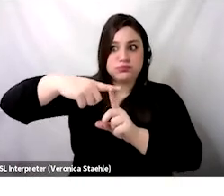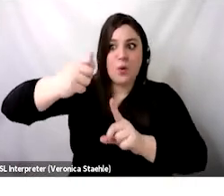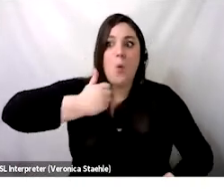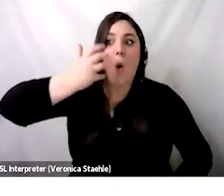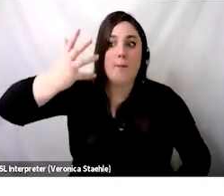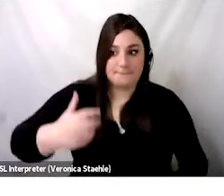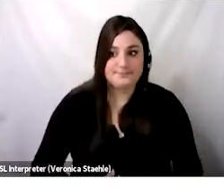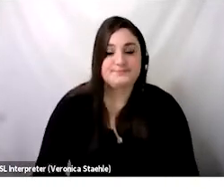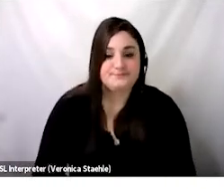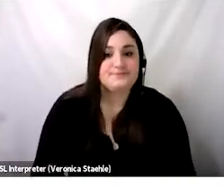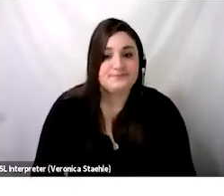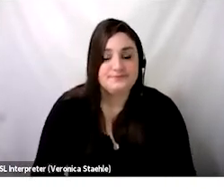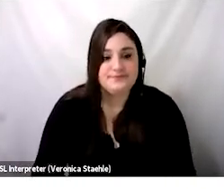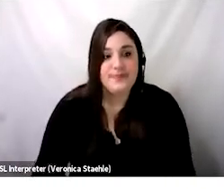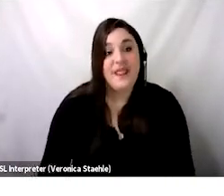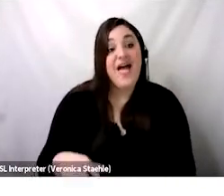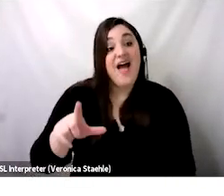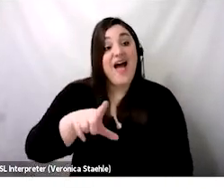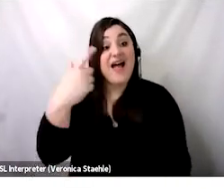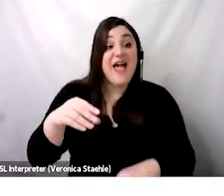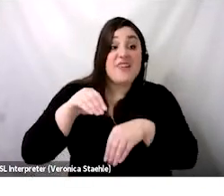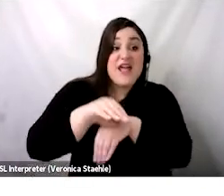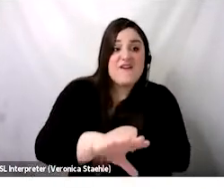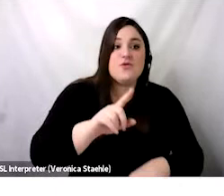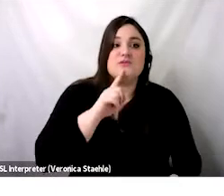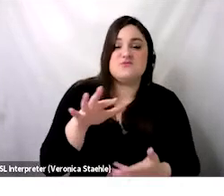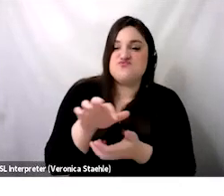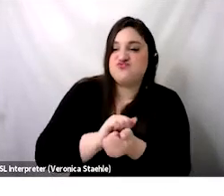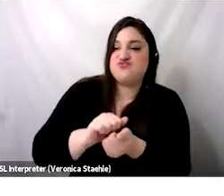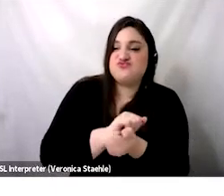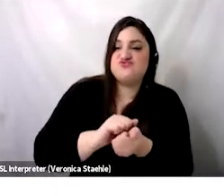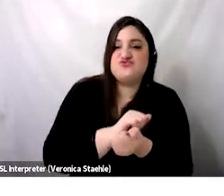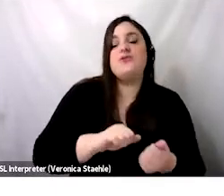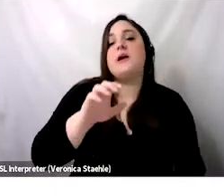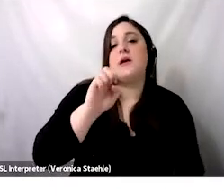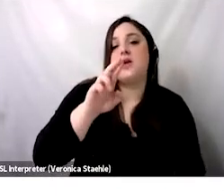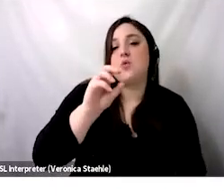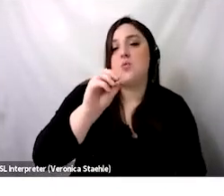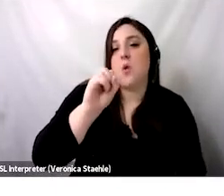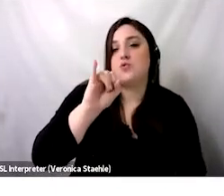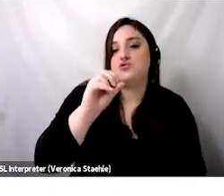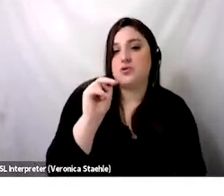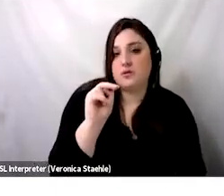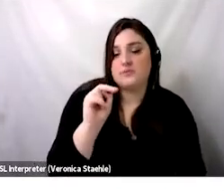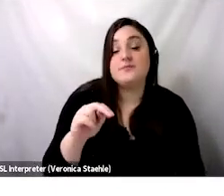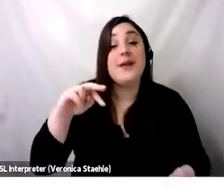Another factor is erosion. And erosion is simply soil being washed